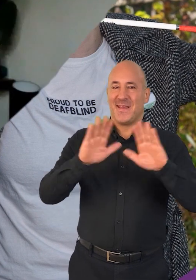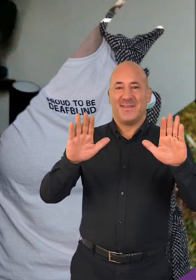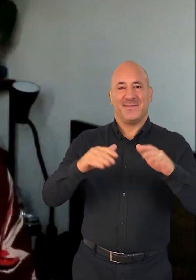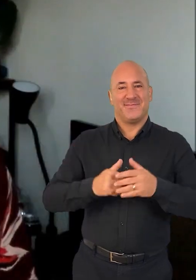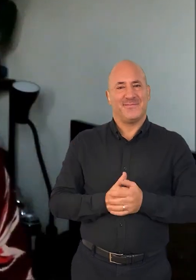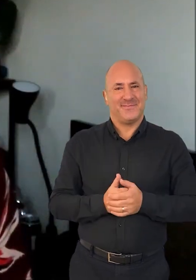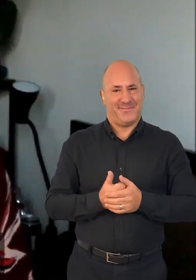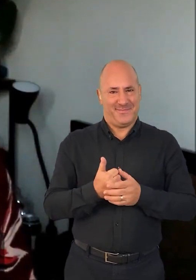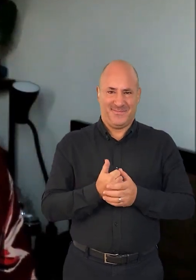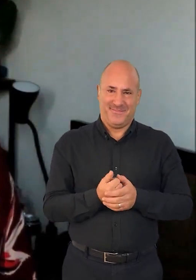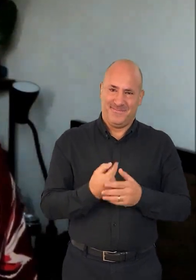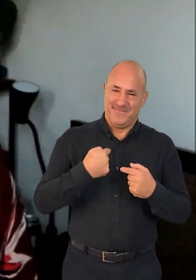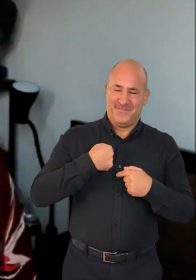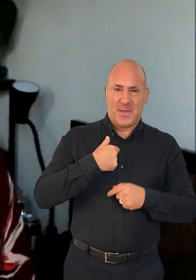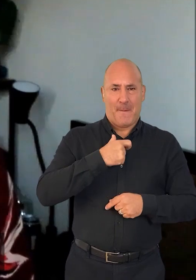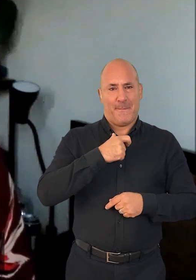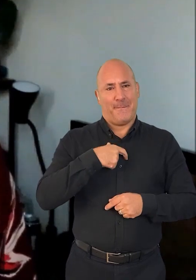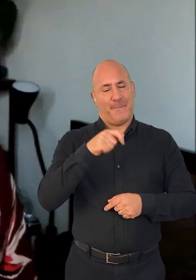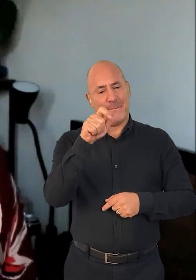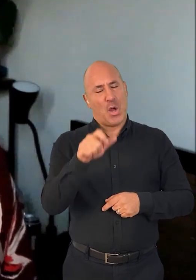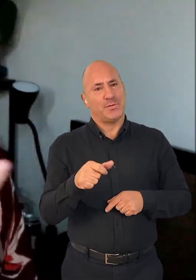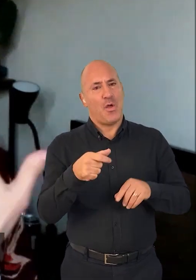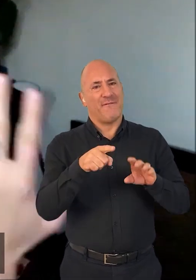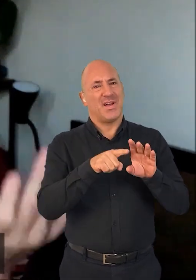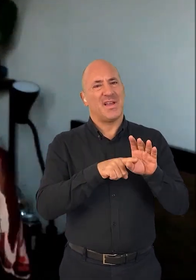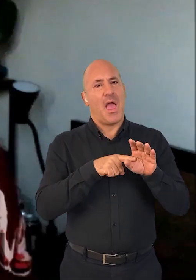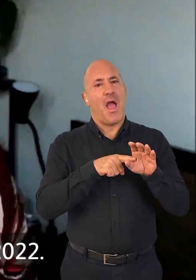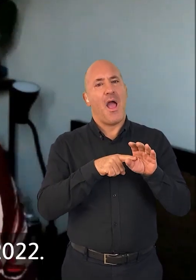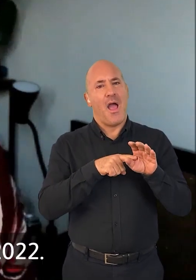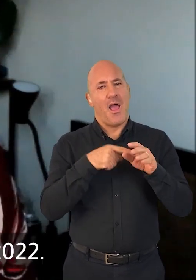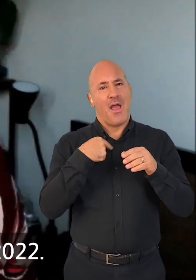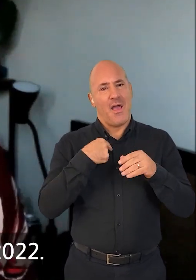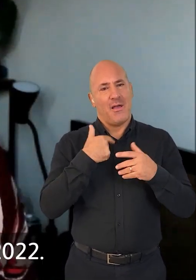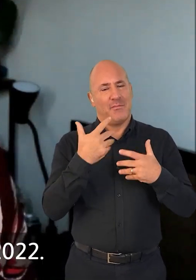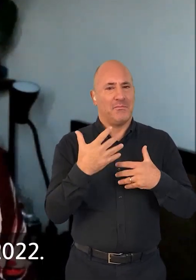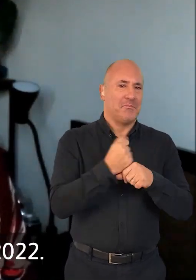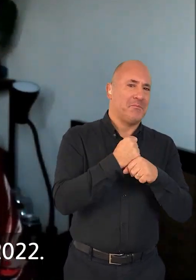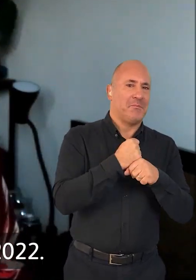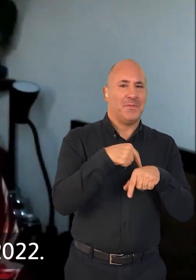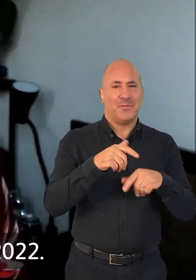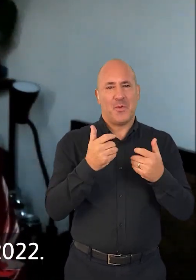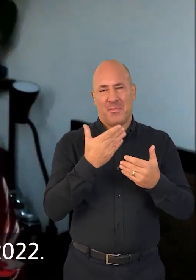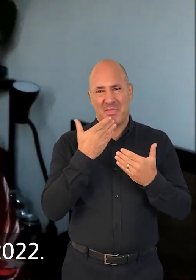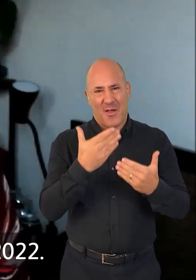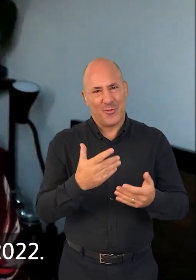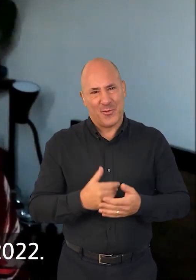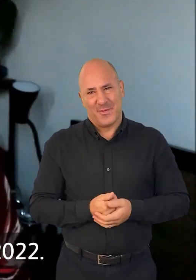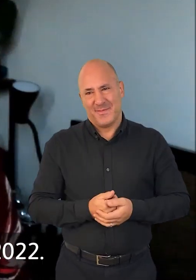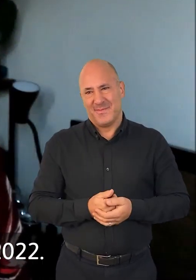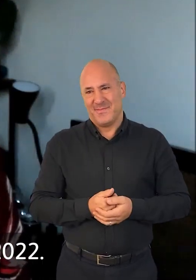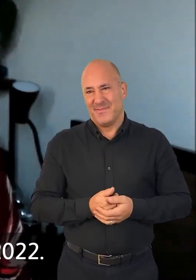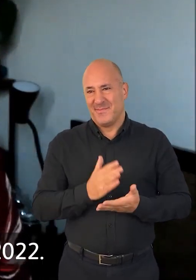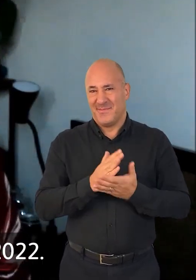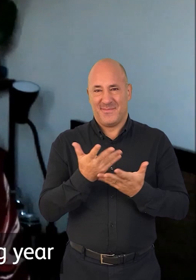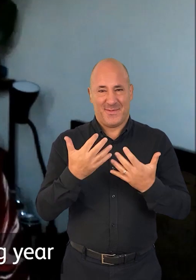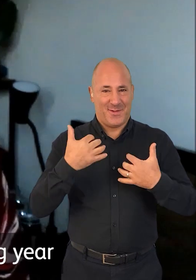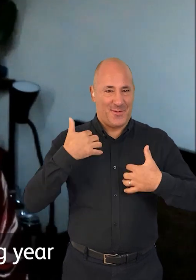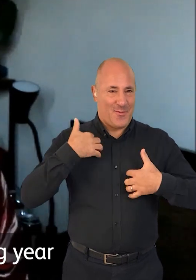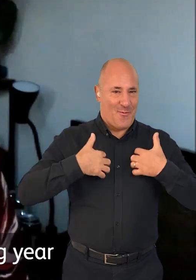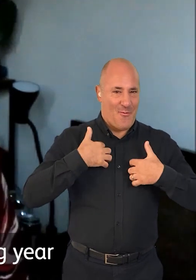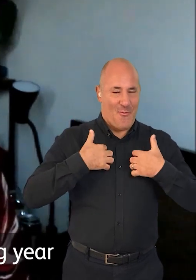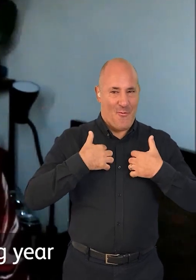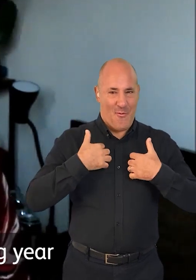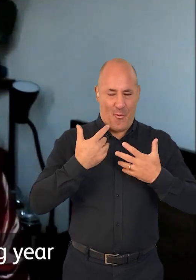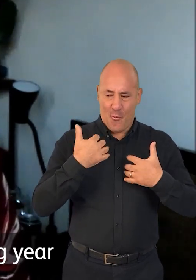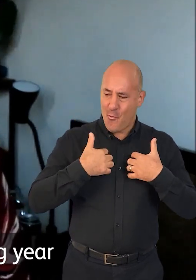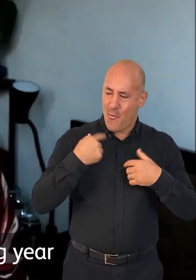Hi everyone, thank you so much for naming me Person of the Year in the Sense Awards 2022. This has been